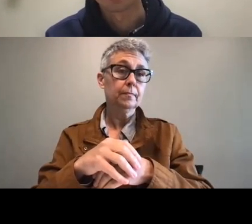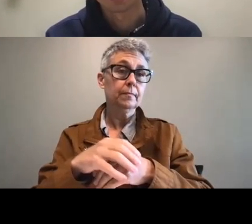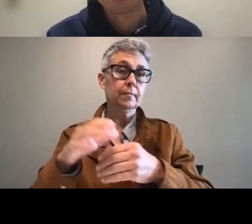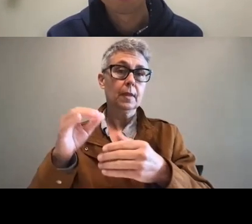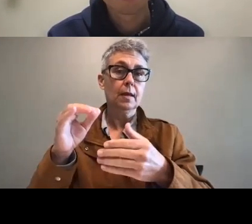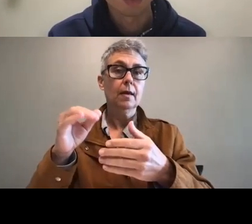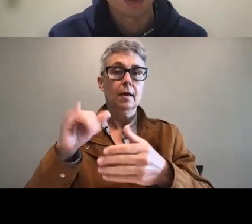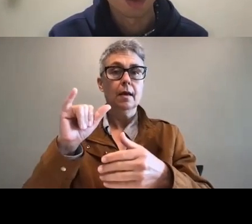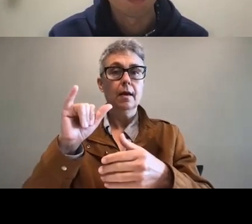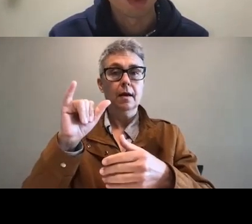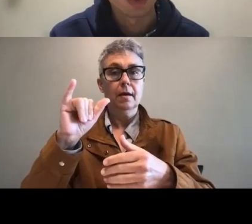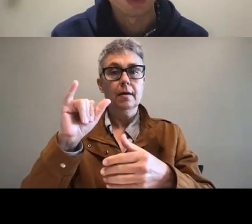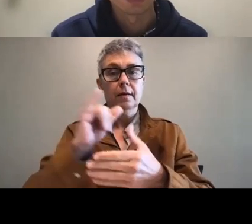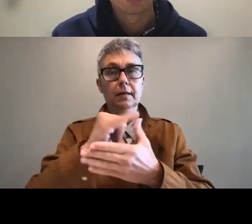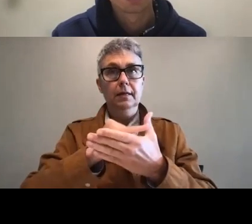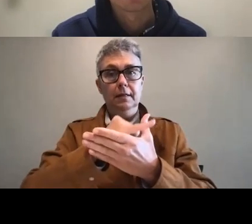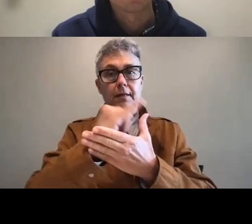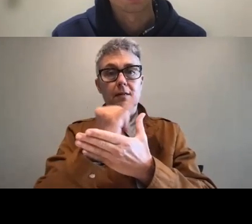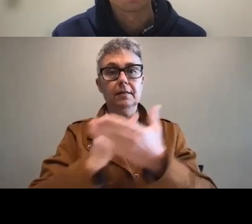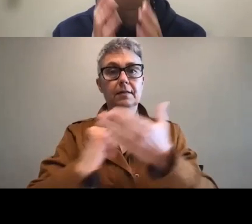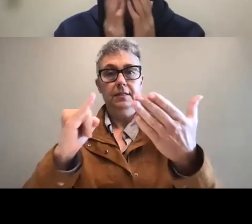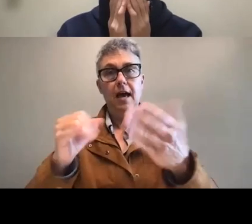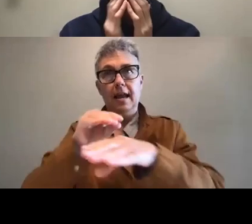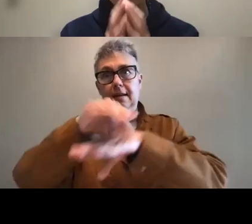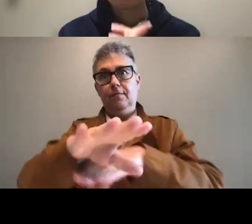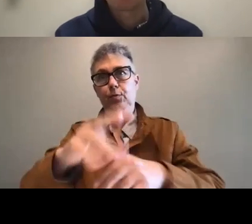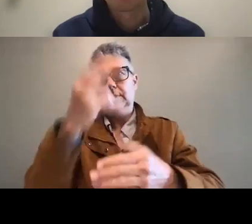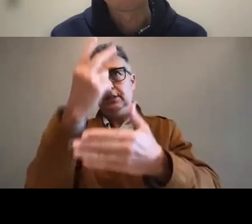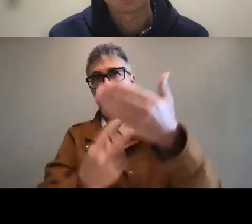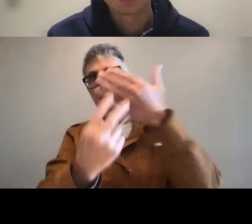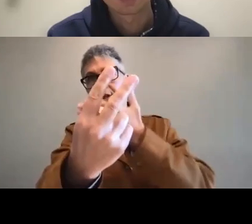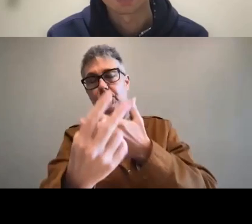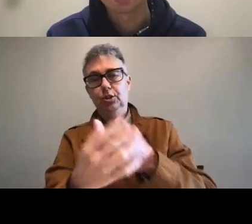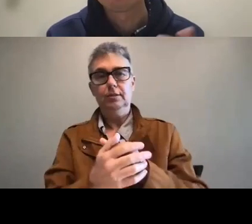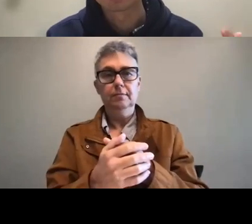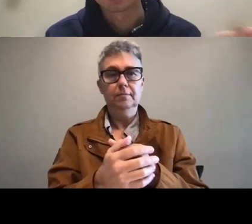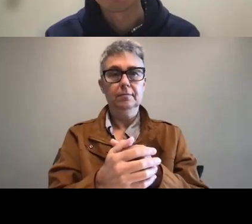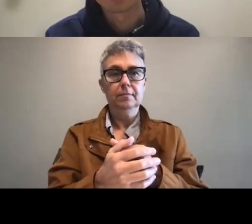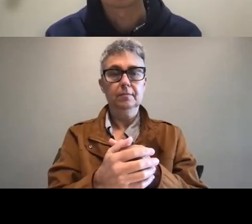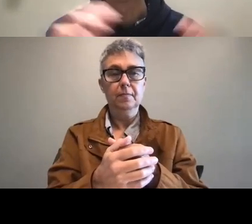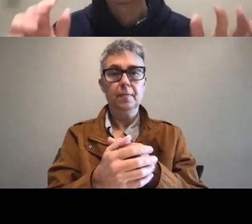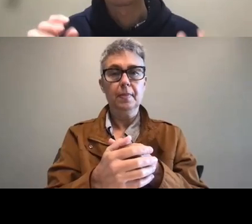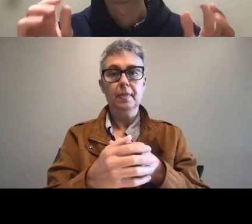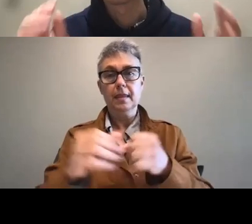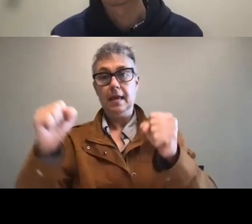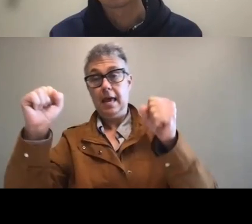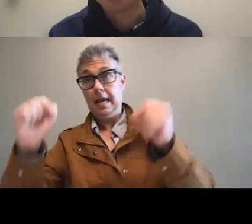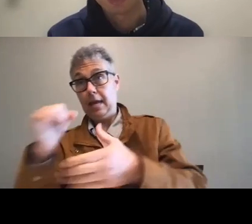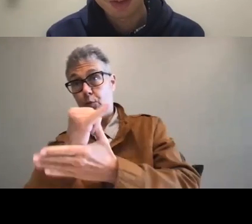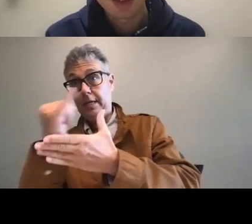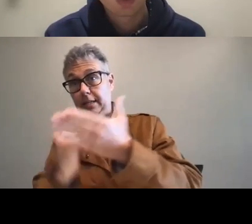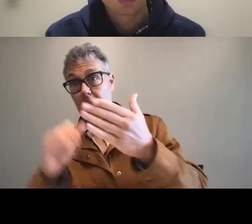of prediction. Basically, you want to design an antibody sequence, especially the